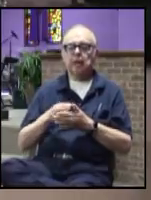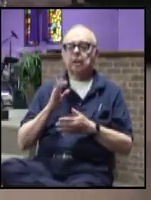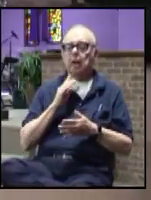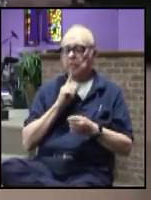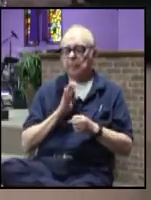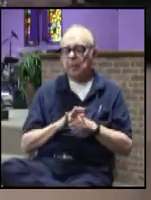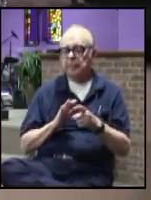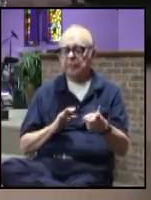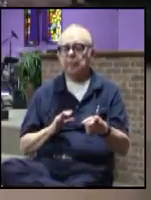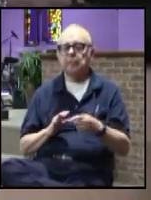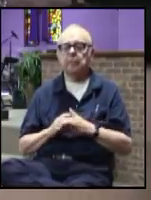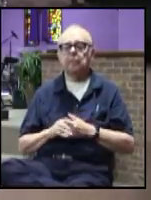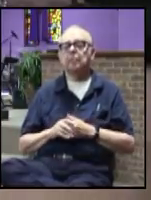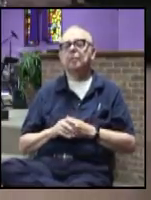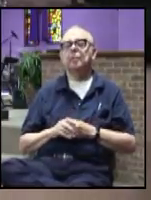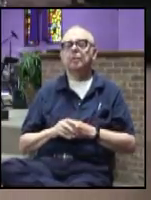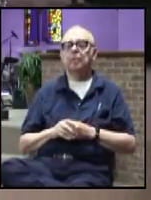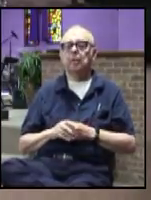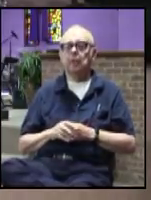him.